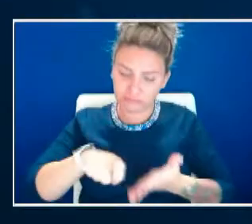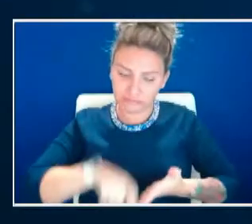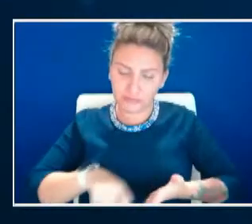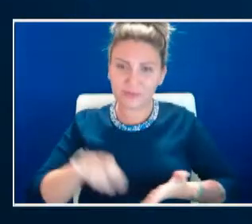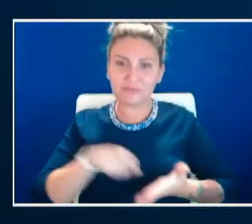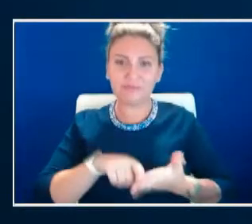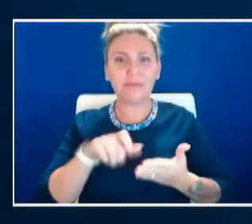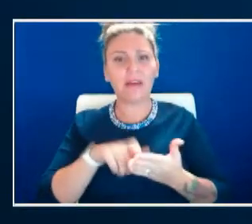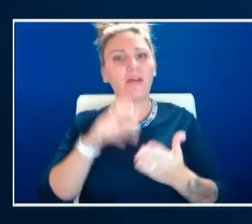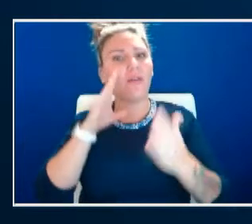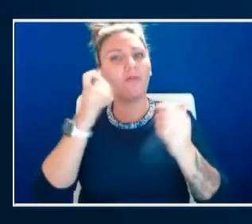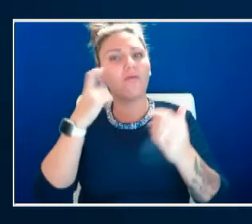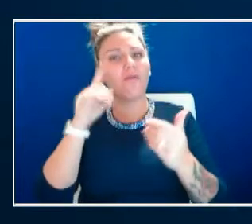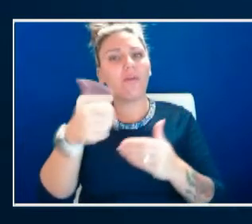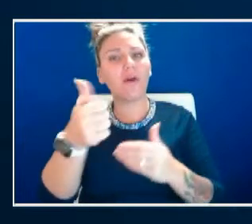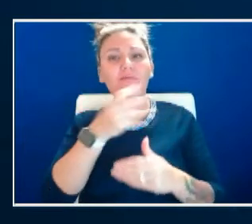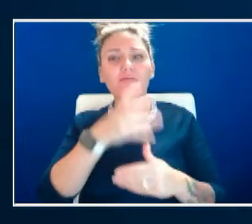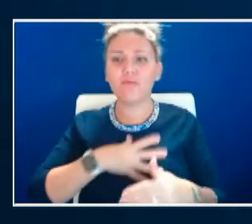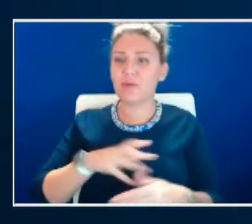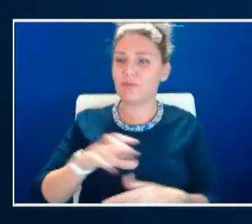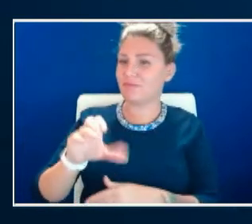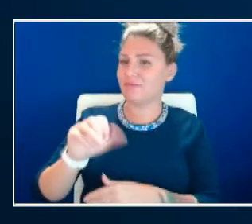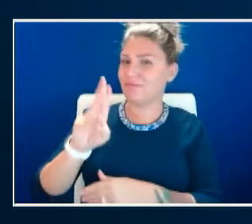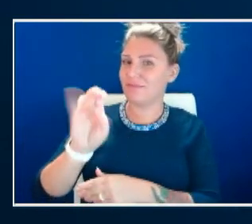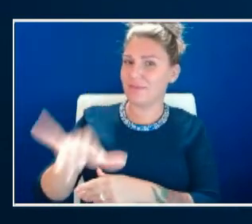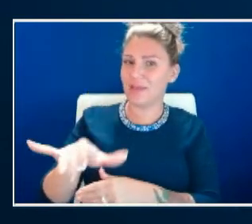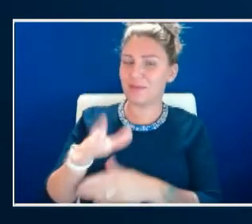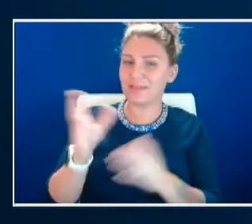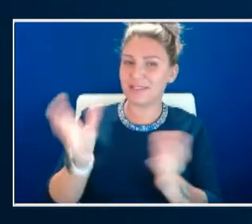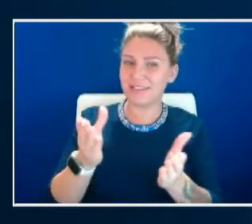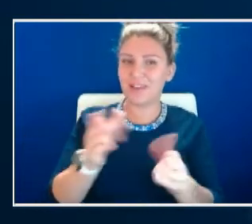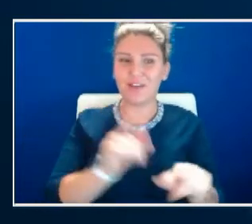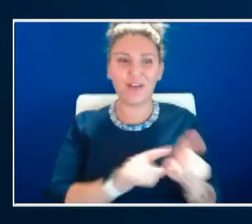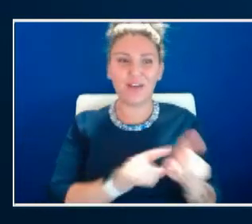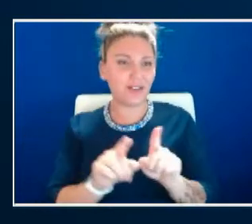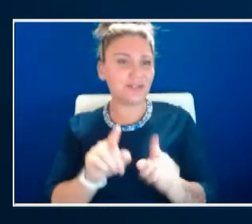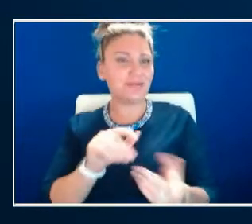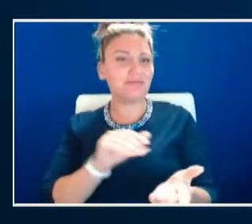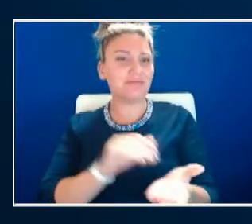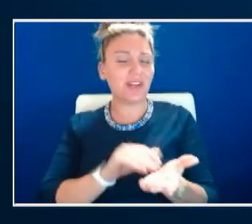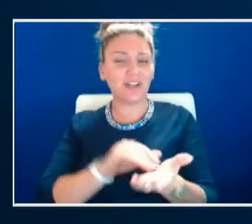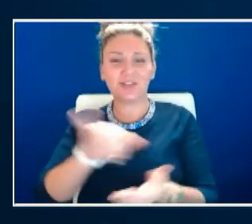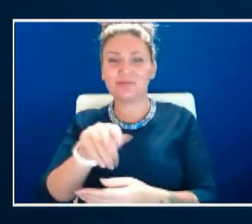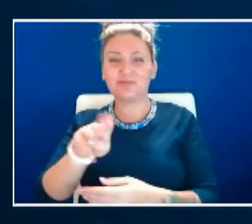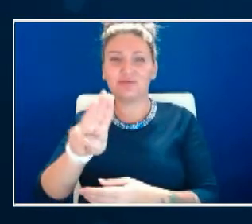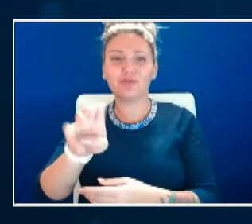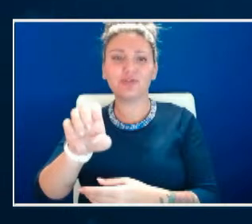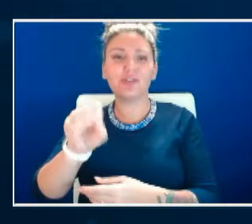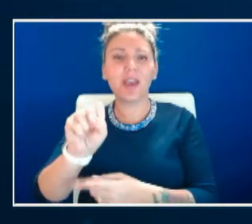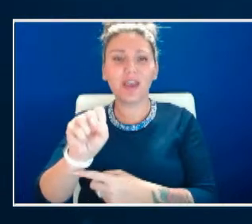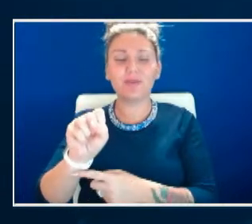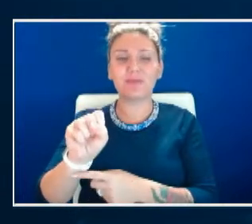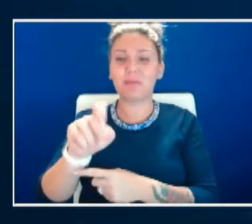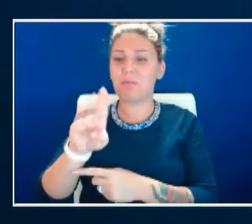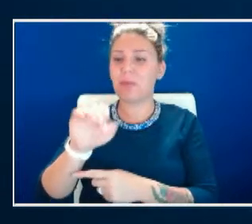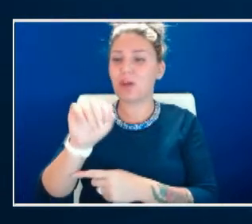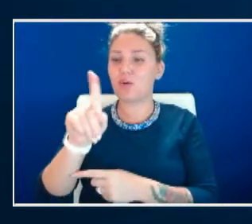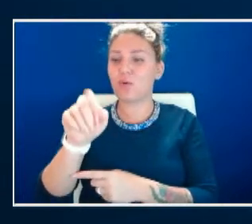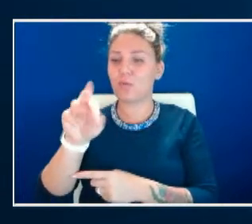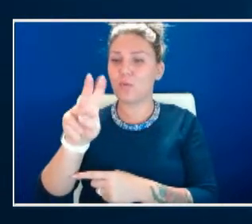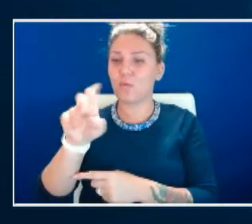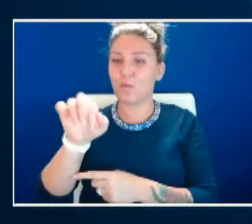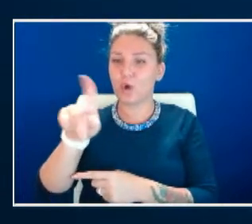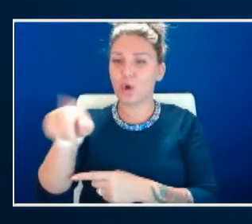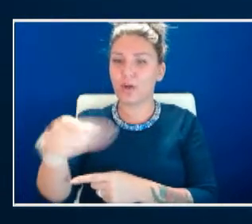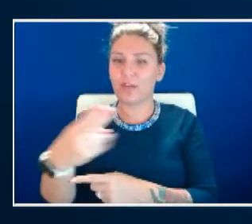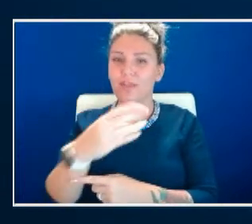journey. Cami is here with us in studio this morning, along with Dr. James Butterworth, her plastic surgeon, and also with us virtually is Sabrina